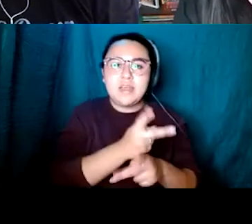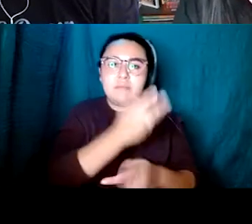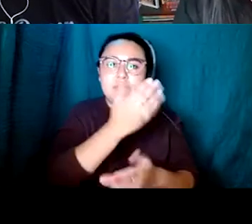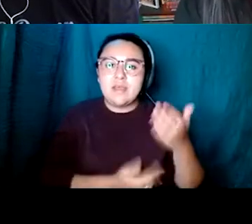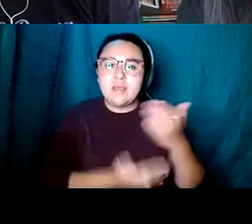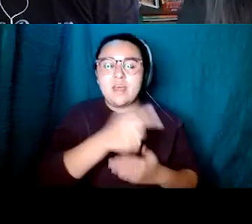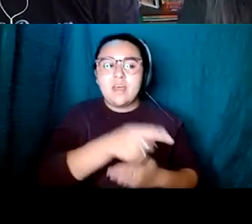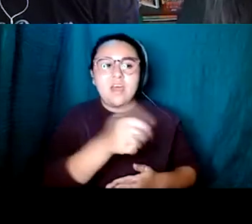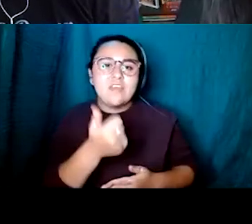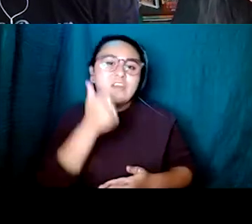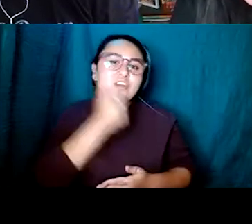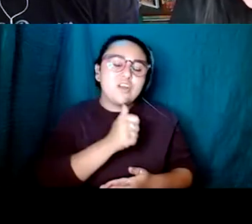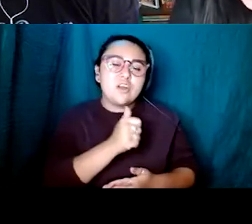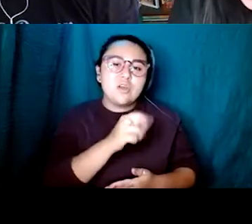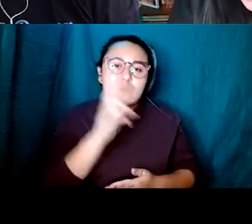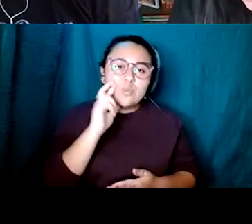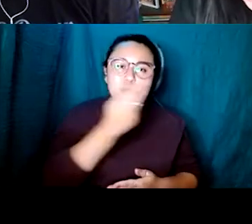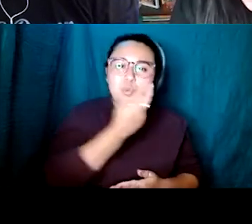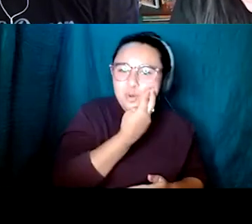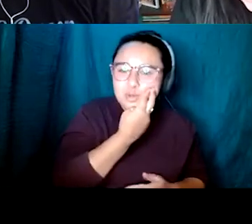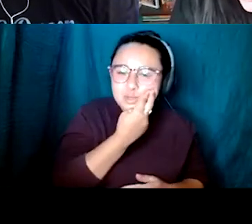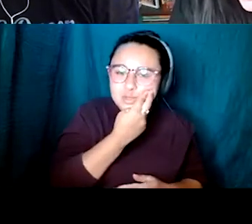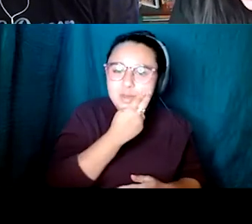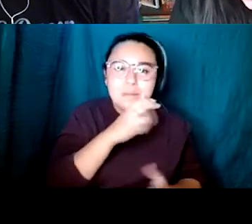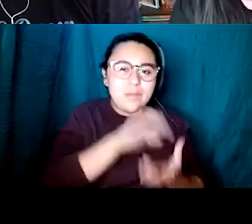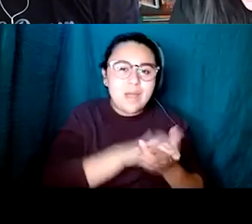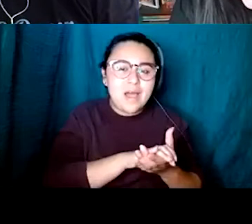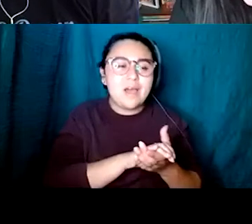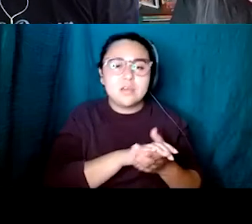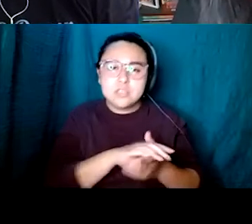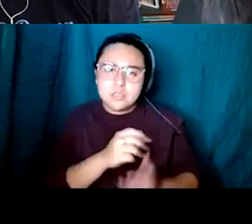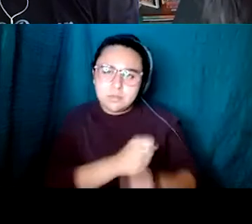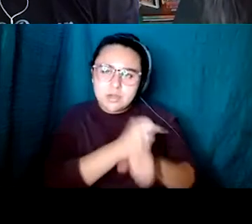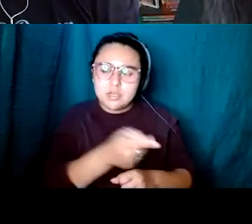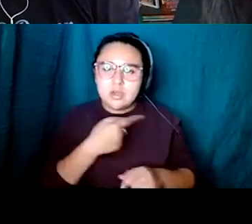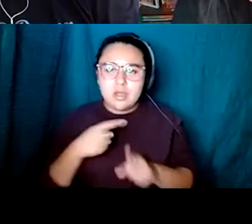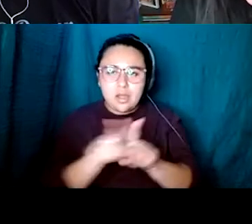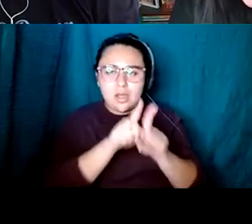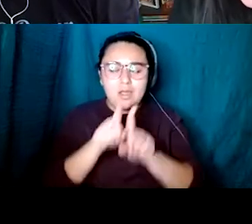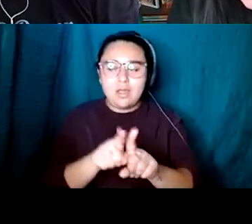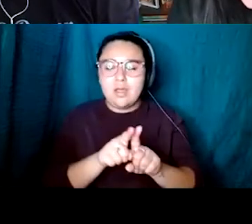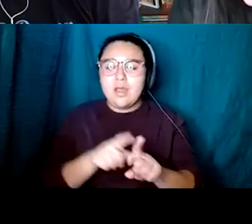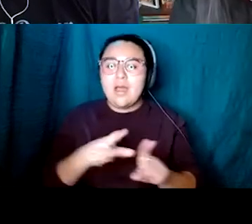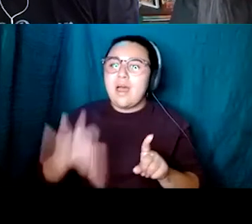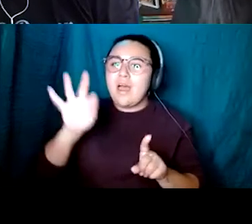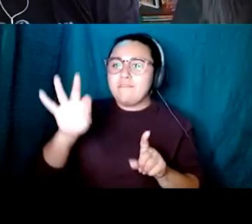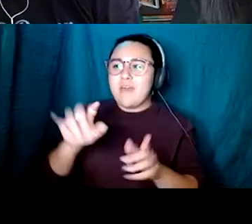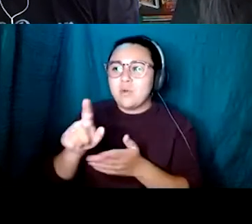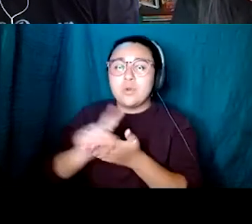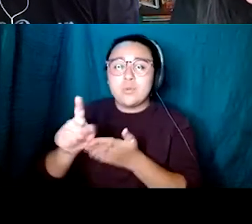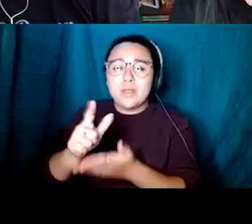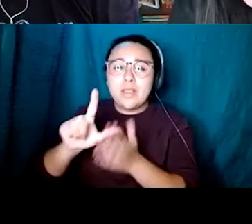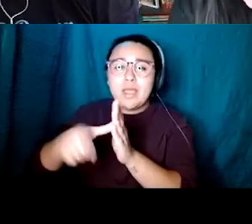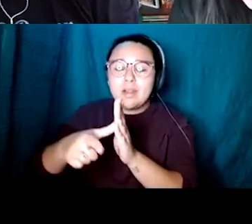her rose bride. Within the span of the next week, I hunted down all three nearly out of print DVD box sets of Revolutionary Girl